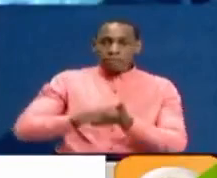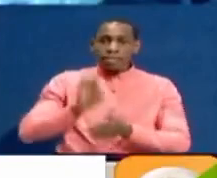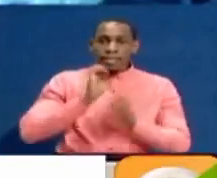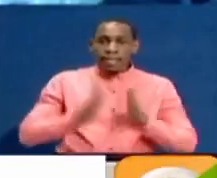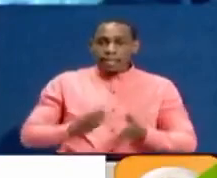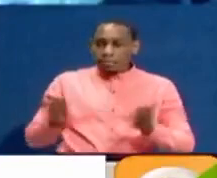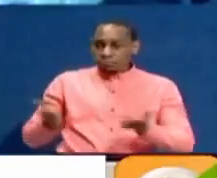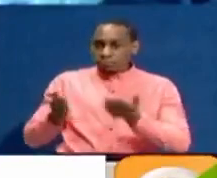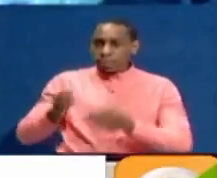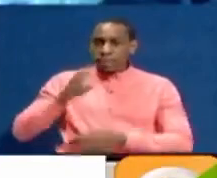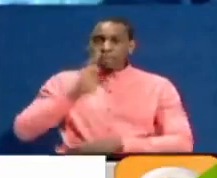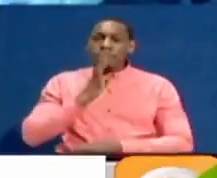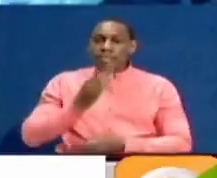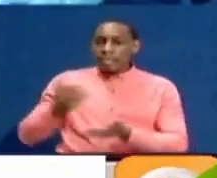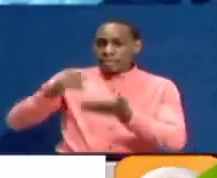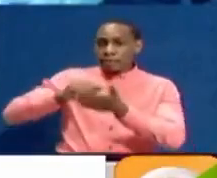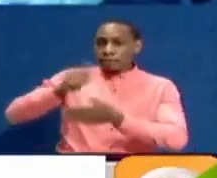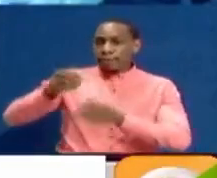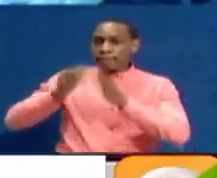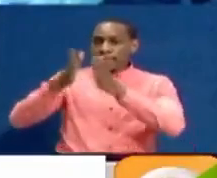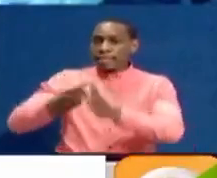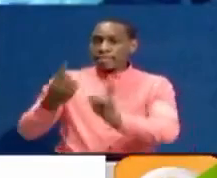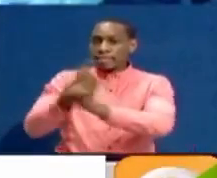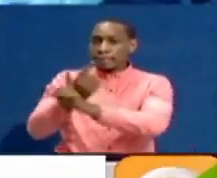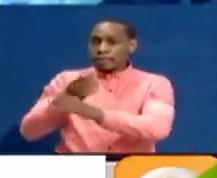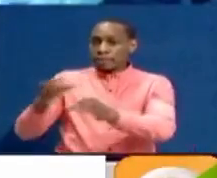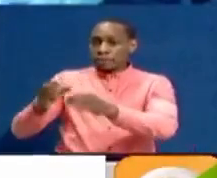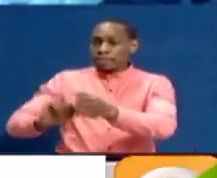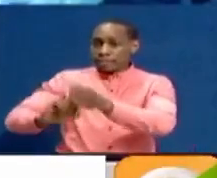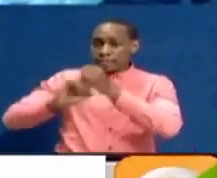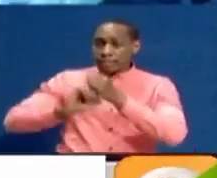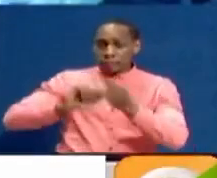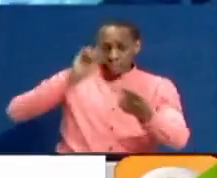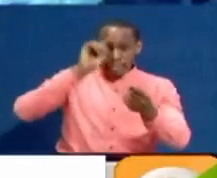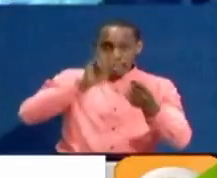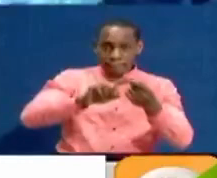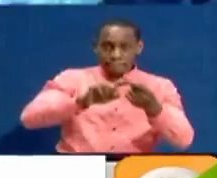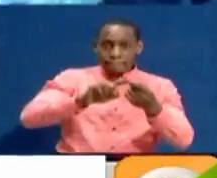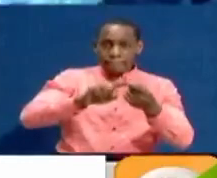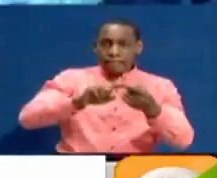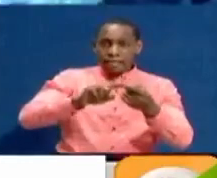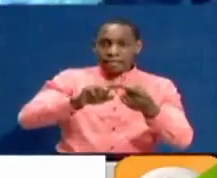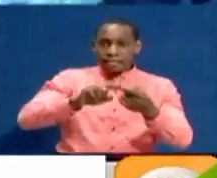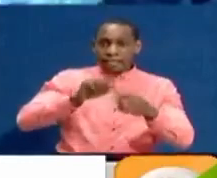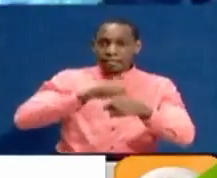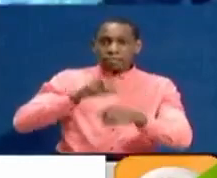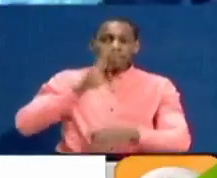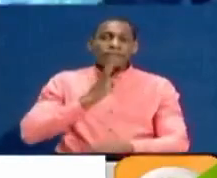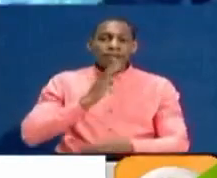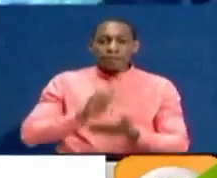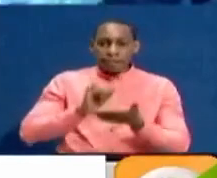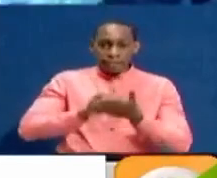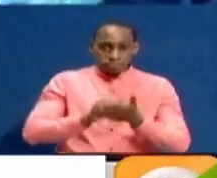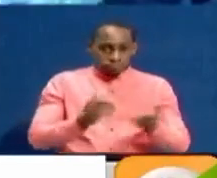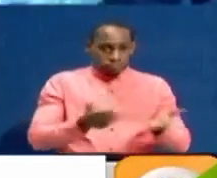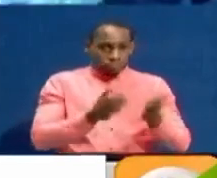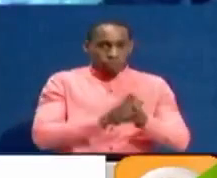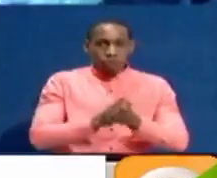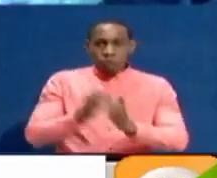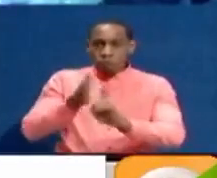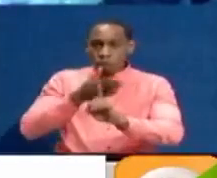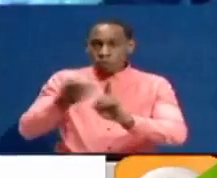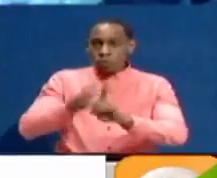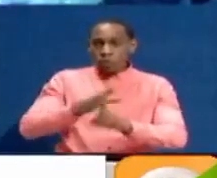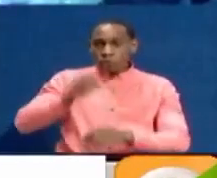to engage leaders from other communities to support his bid, even as Mudavadi implored them to convince